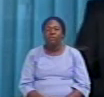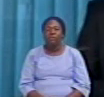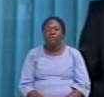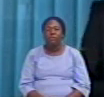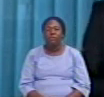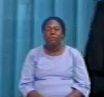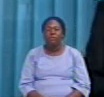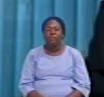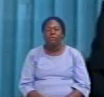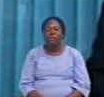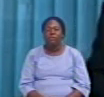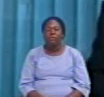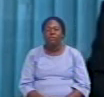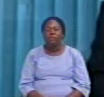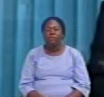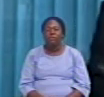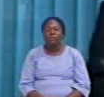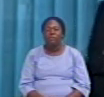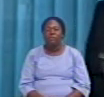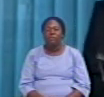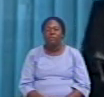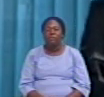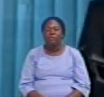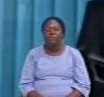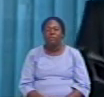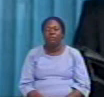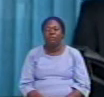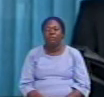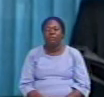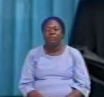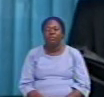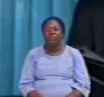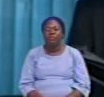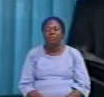Jesus, because he first loved me.